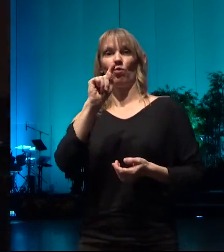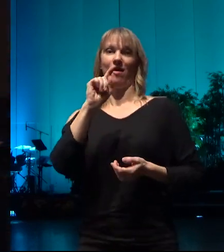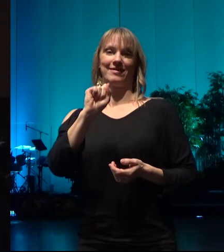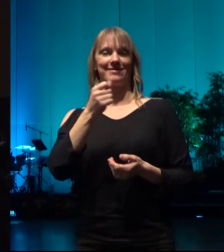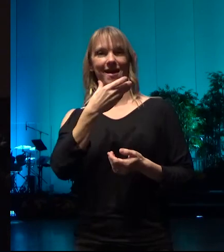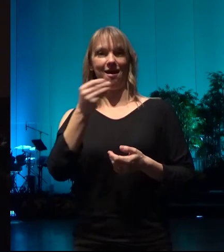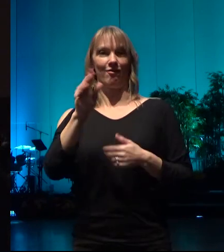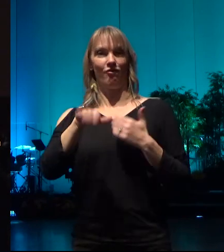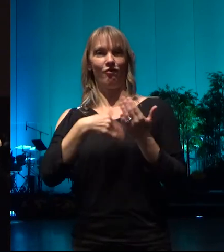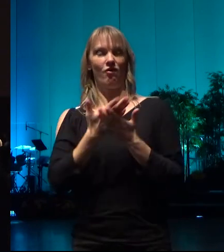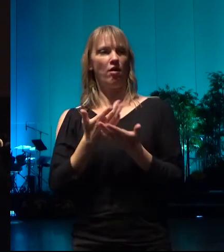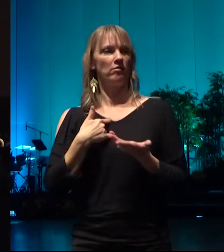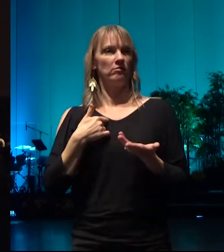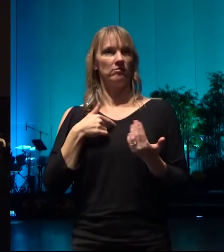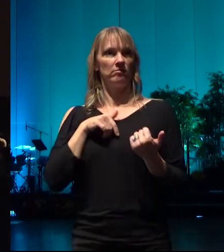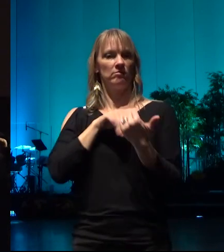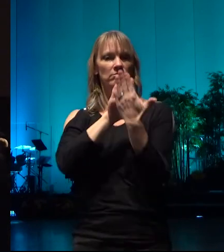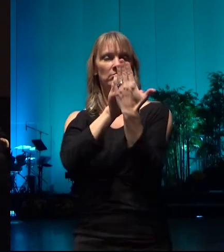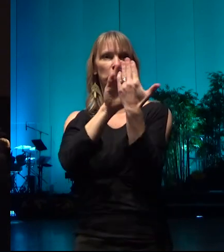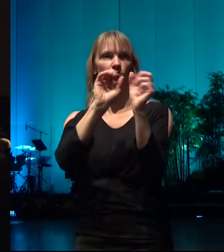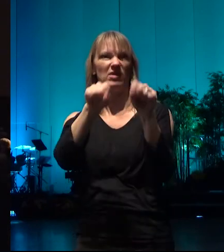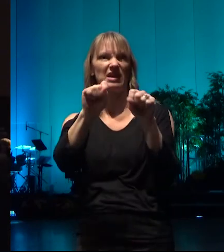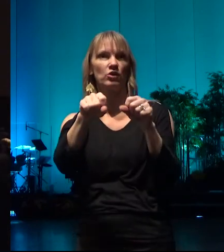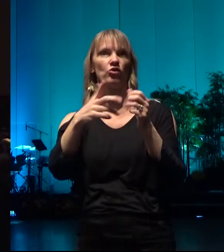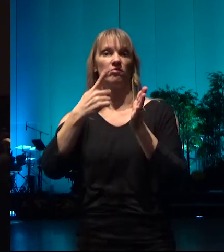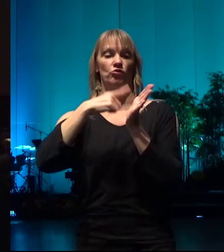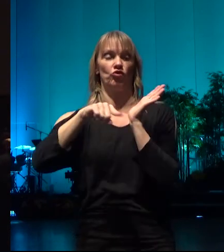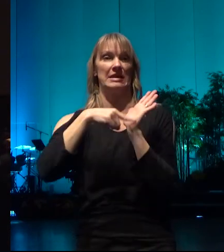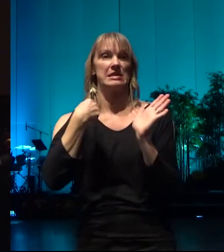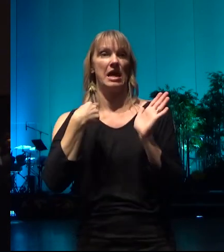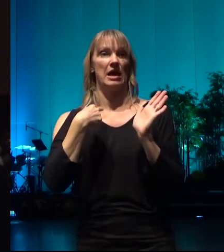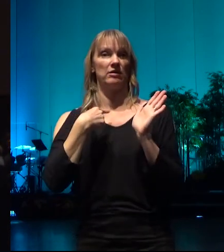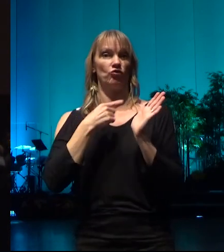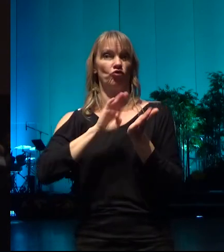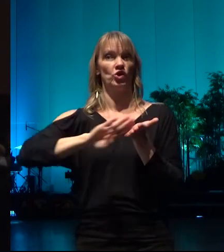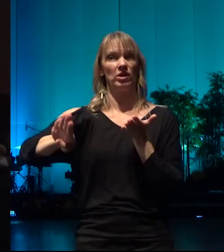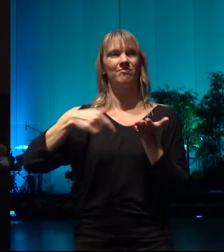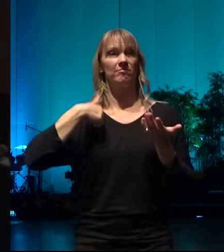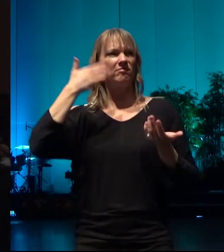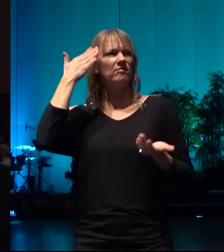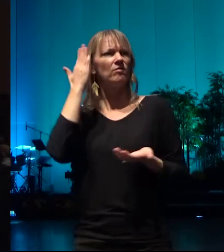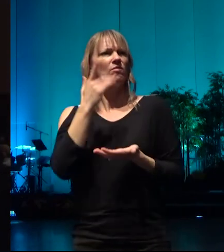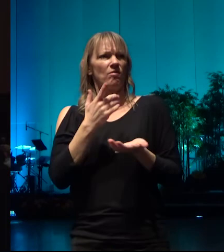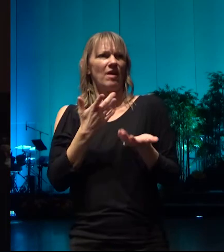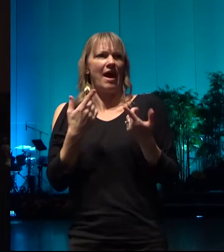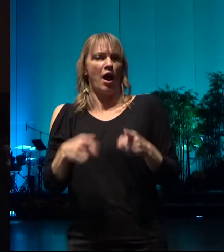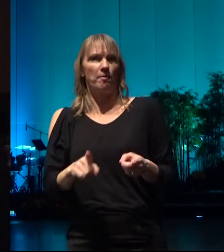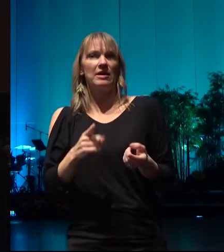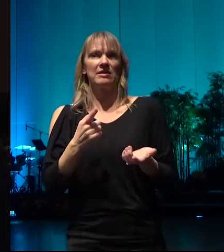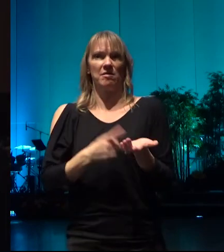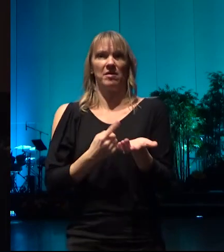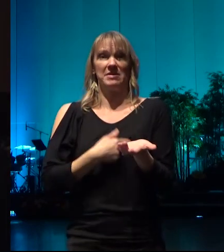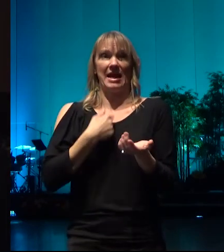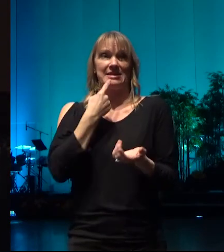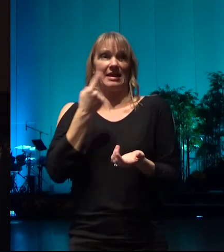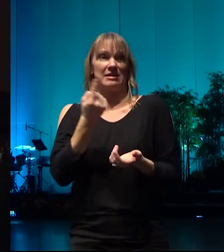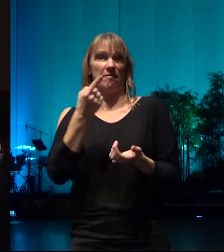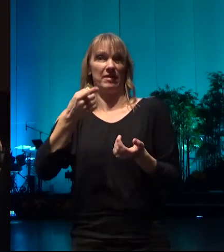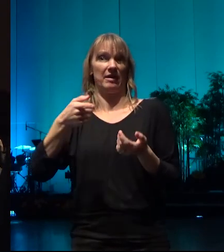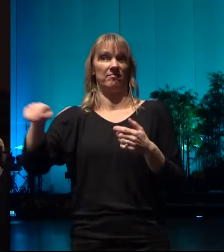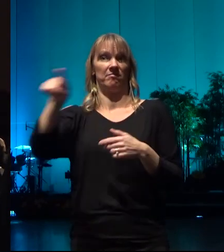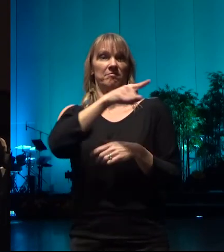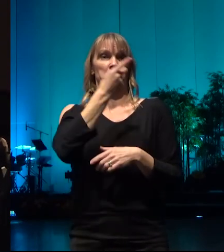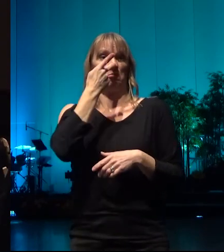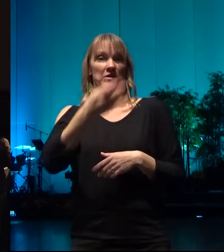all, and face the potential of criticism and rejection, because it happens. I know I say things that piss people off all the